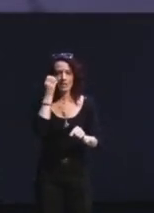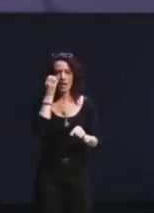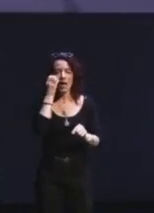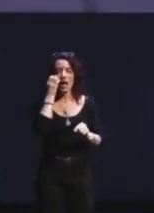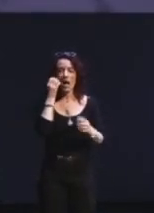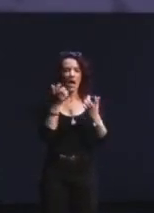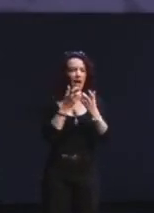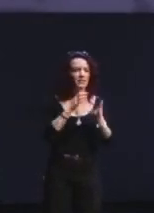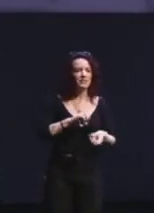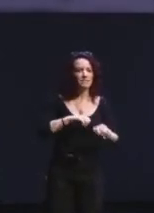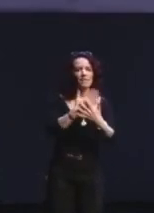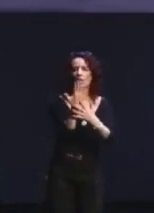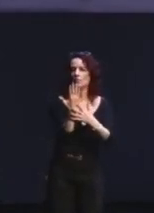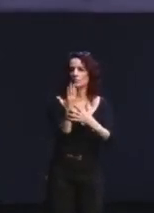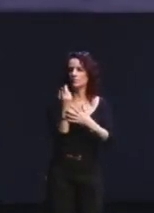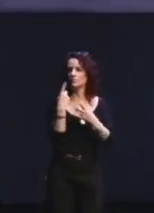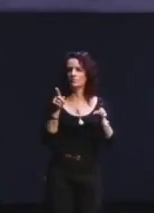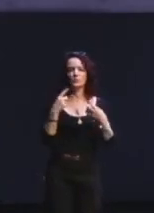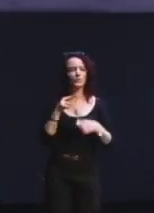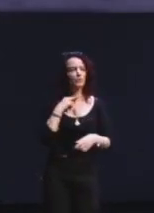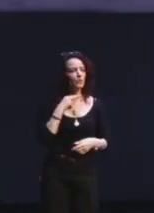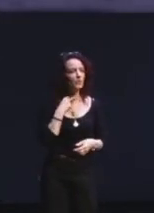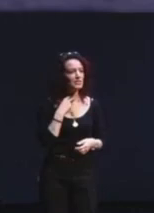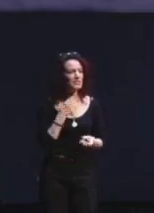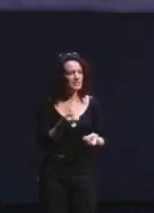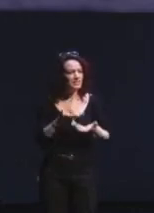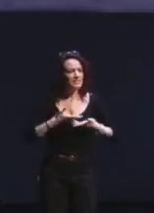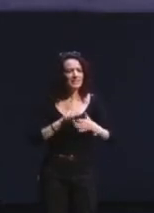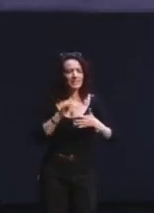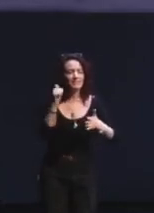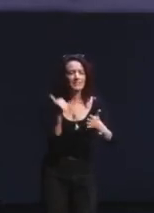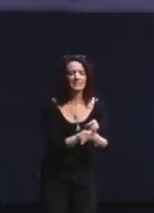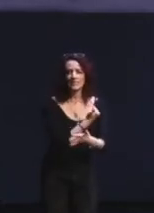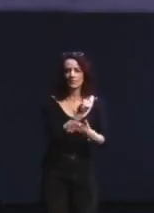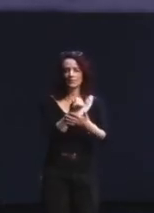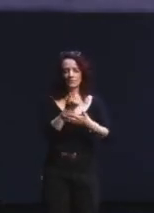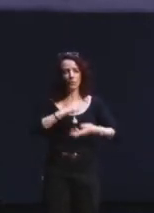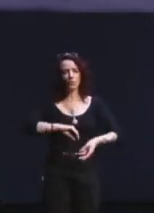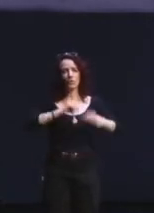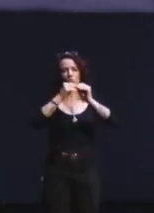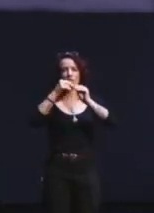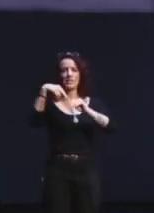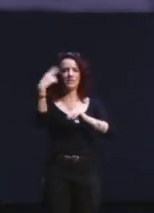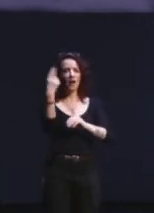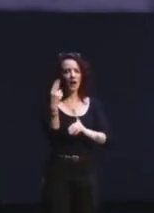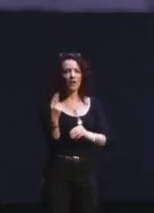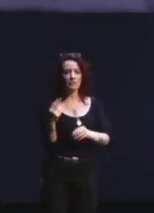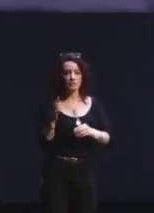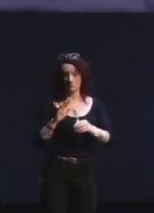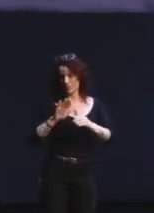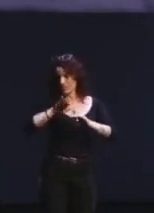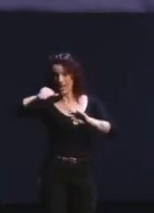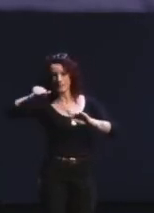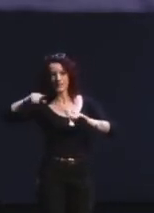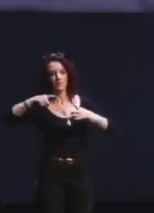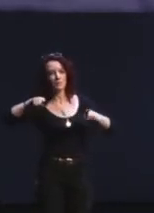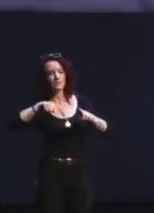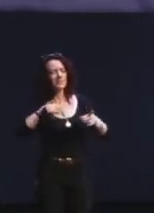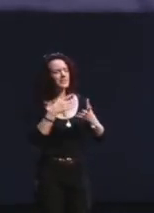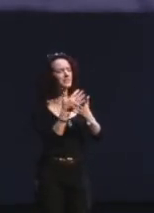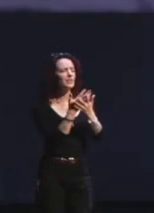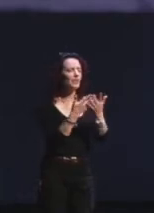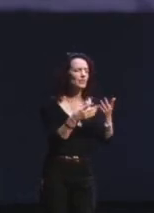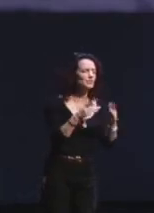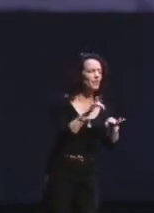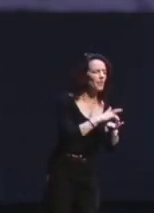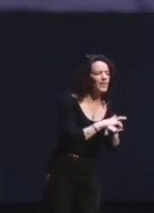their musical voice. To give participants skills which allow them to create art outside of music. So there are lots and lots of contexts which we use music in